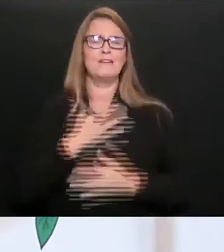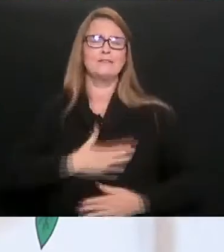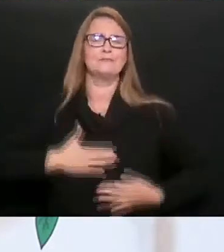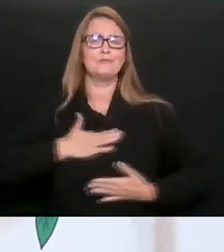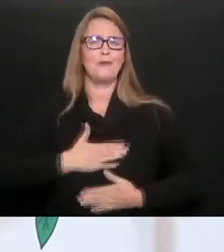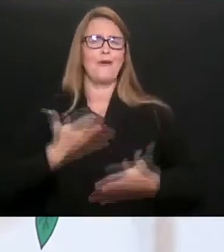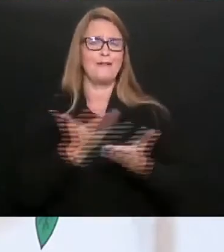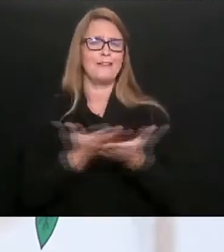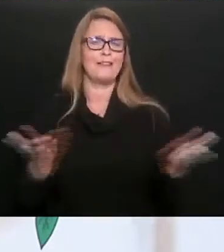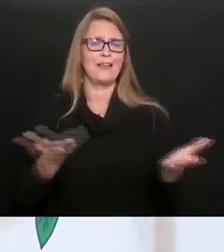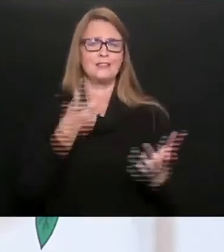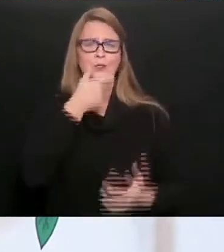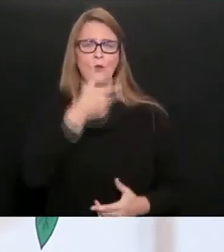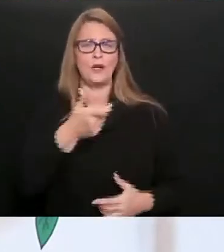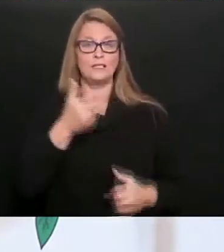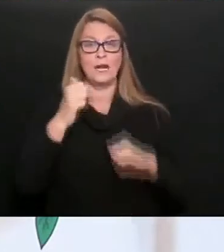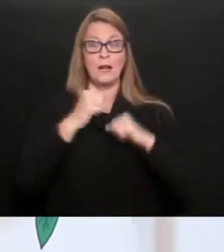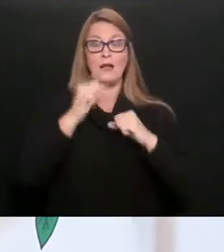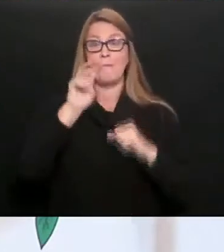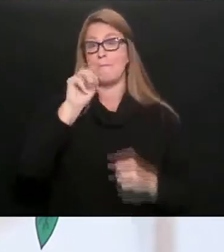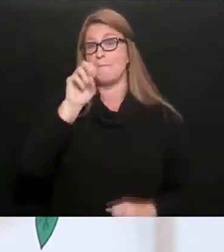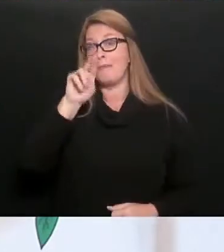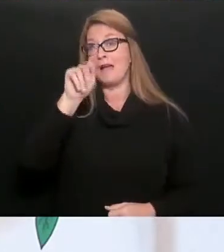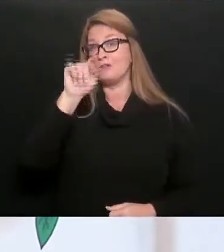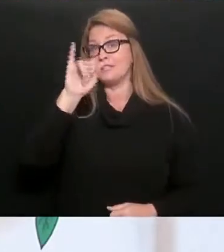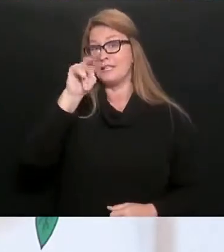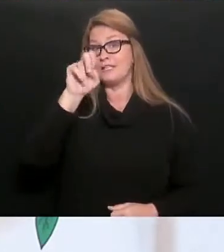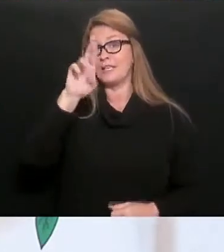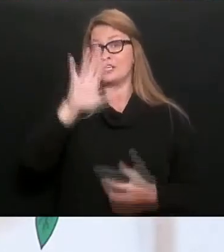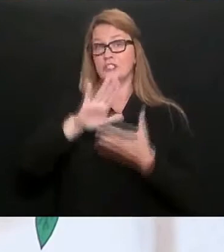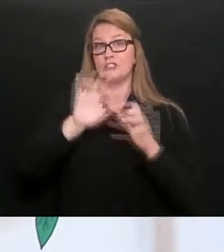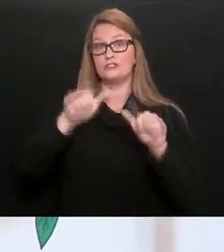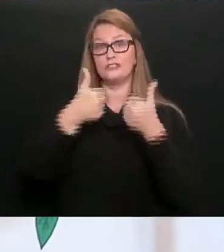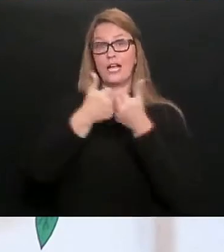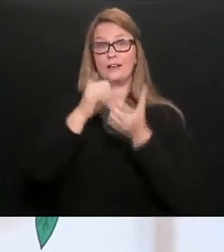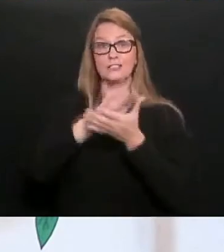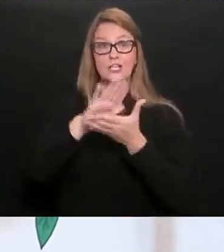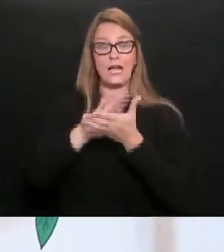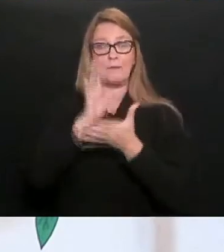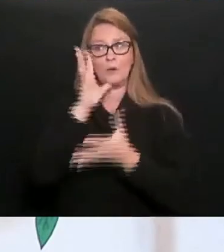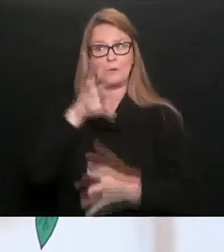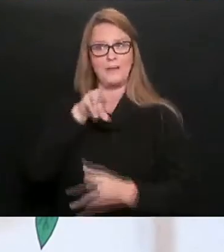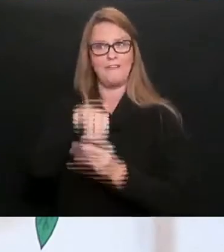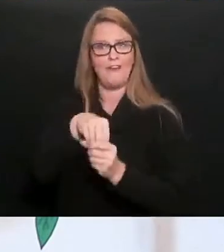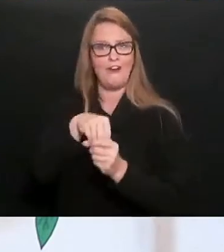stuff. The Mountaineer Challenge Academy is going to participate. There's just